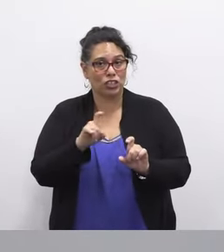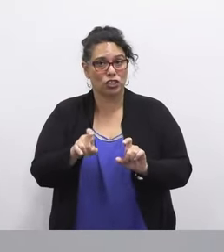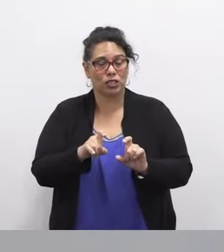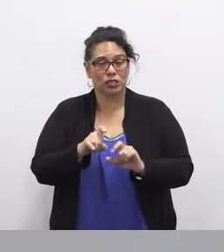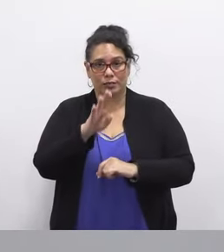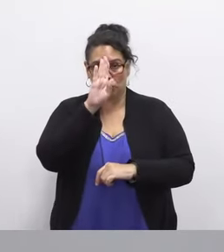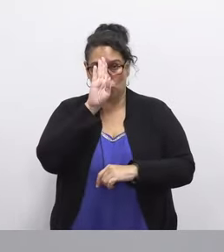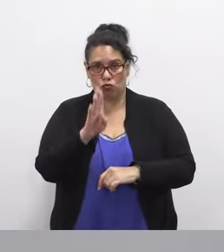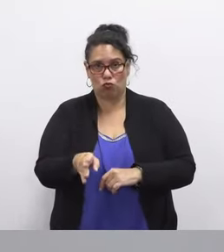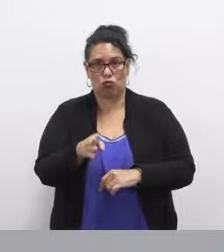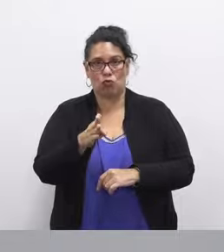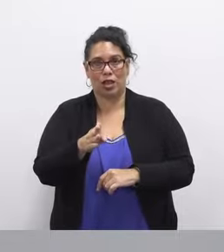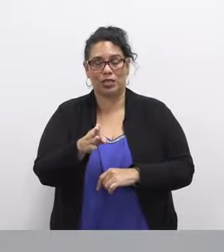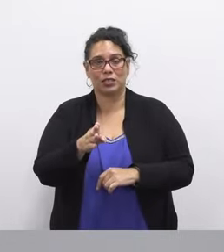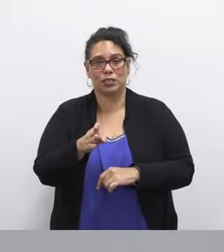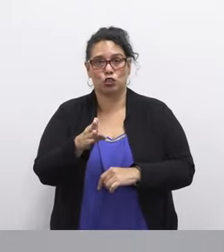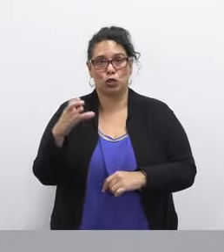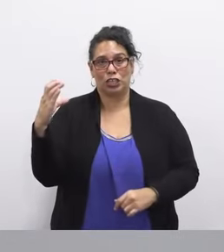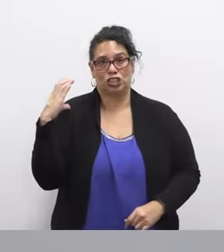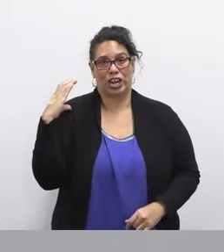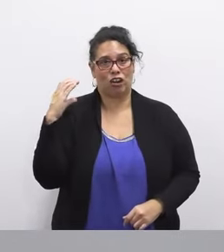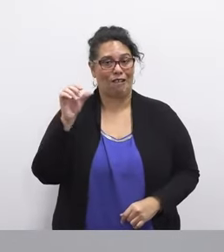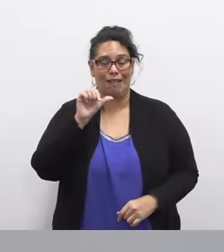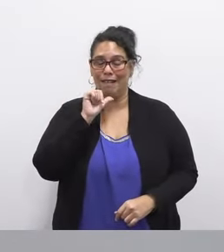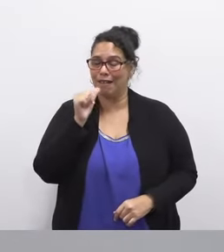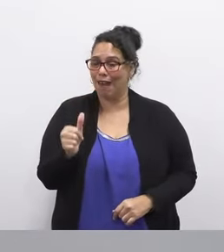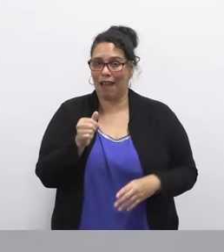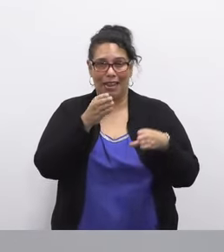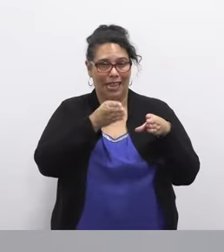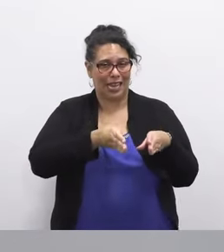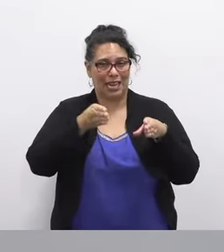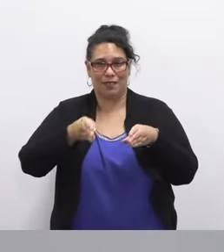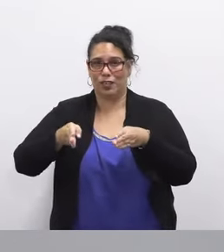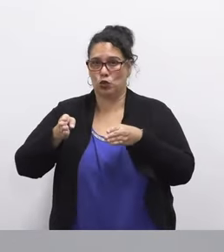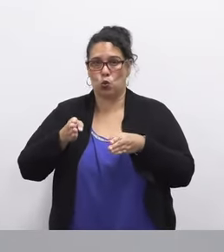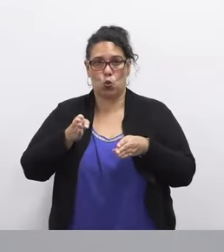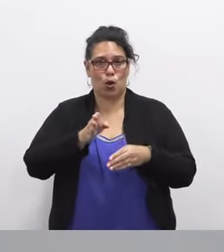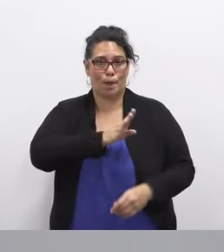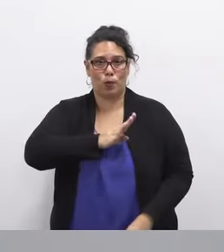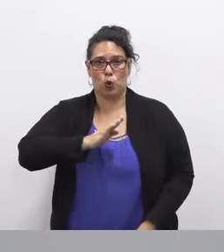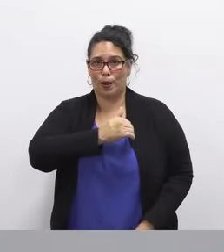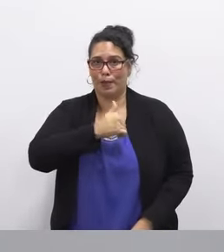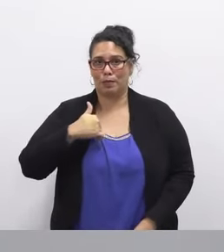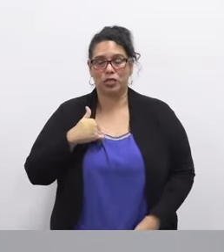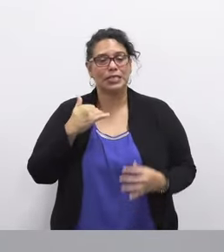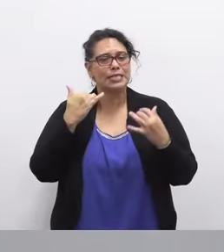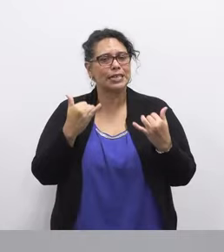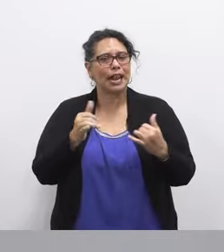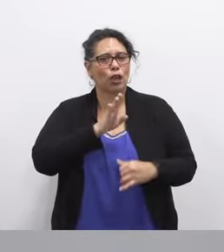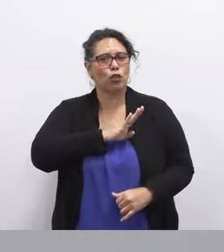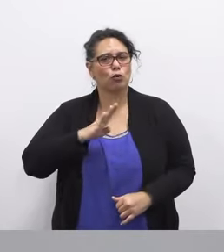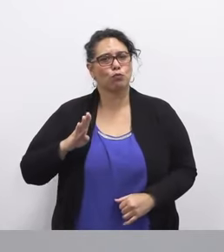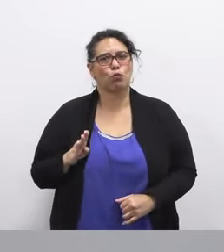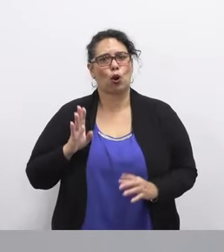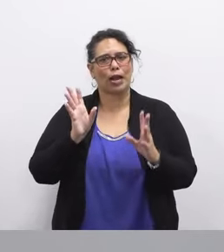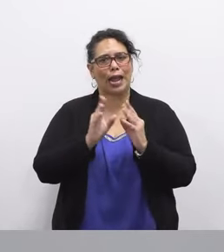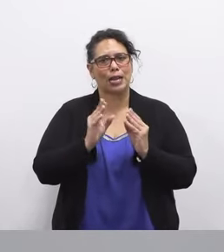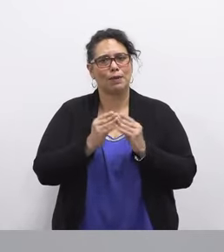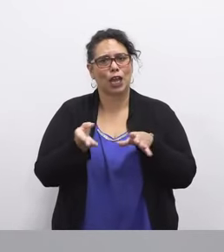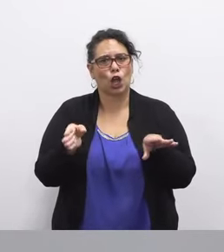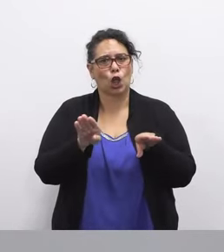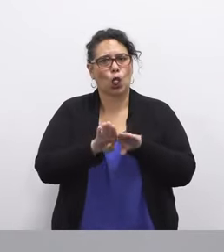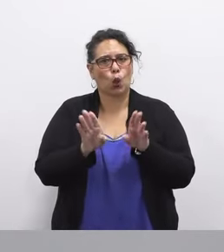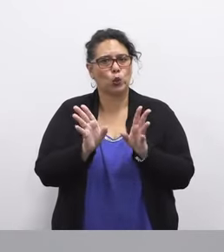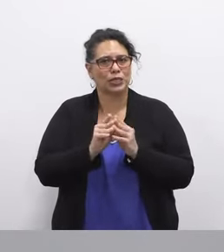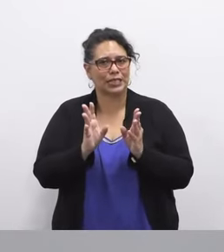any individual members of the board or staff. The board has been meeting in closed session today regarding matters listed on today's